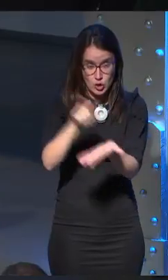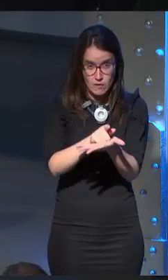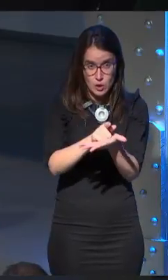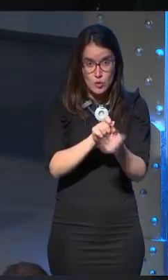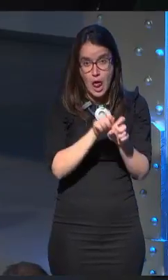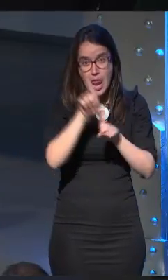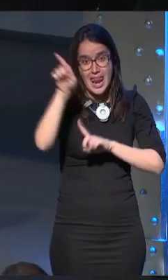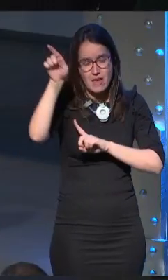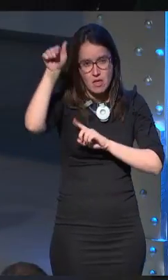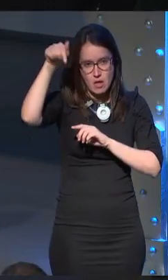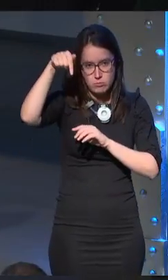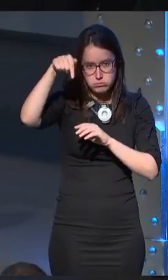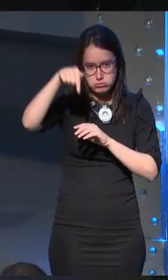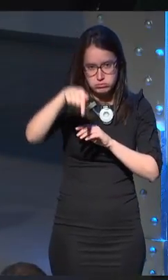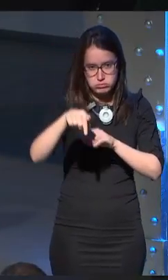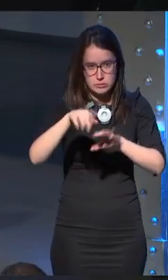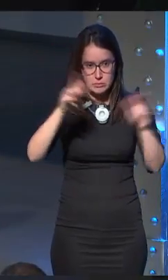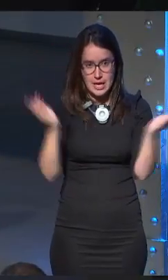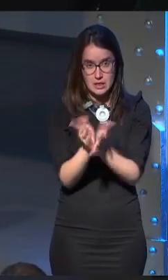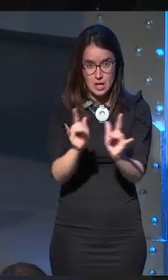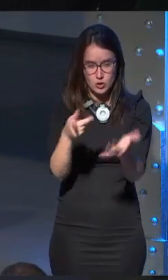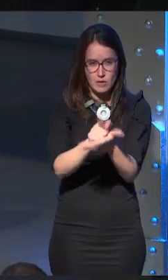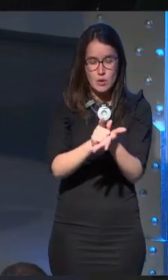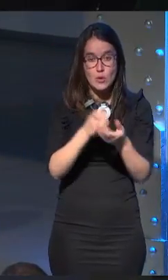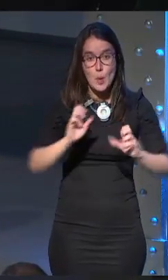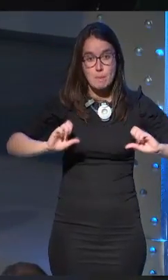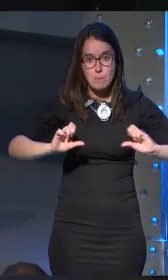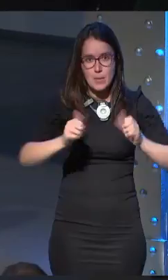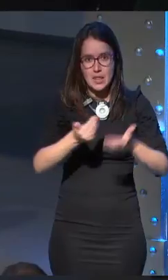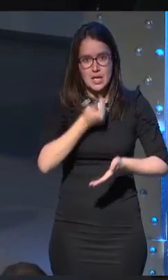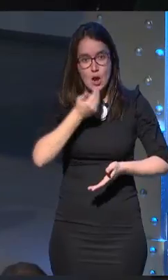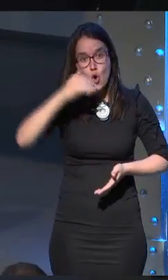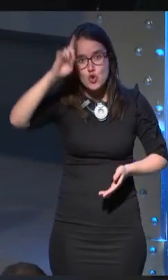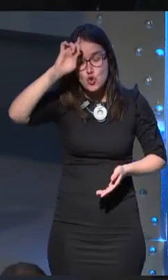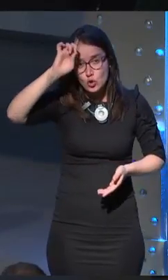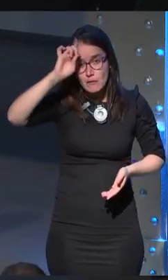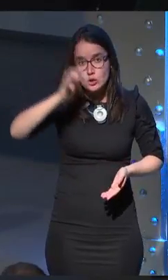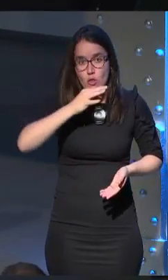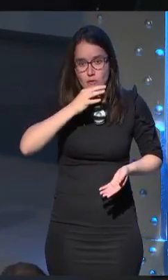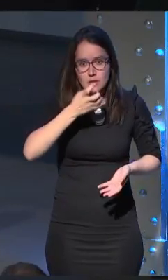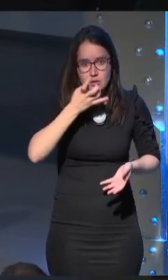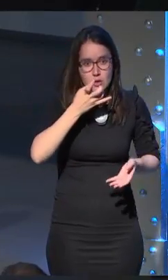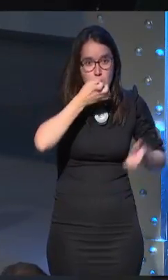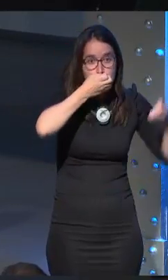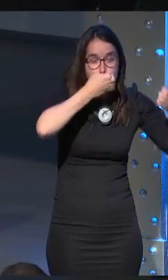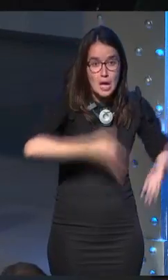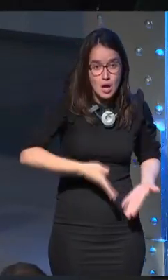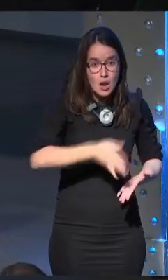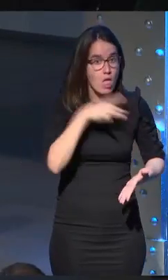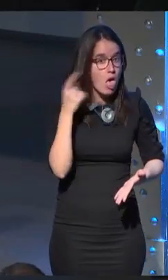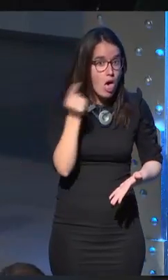something. There's really no reflection on how good you can become with, hard work and perseverance.